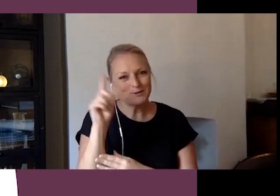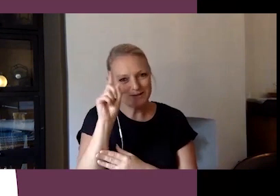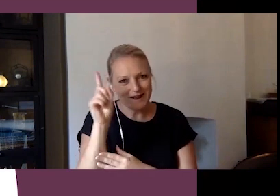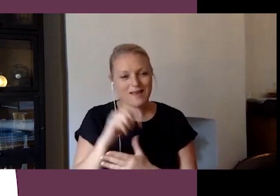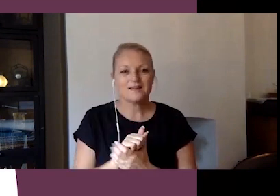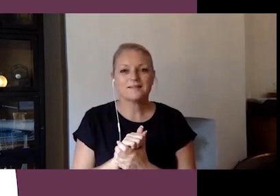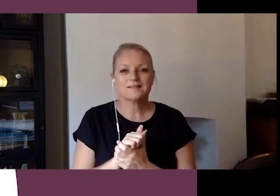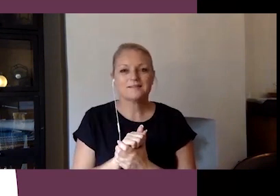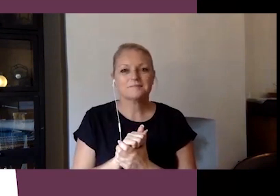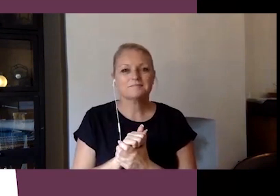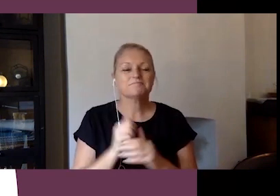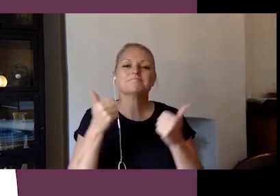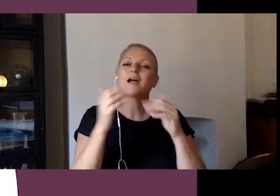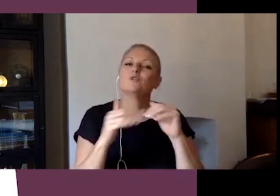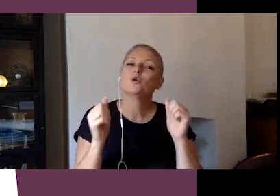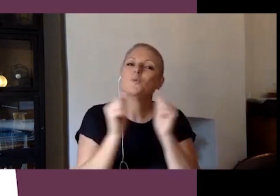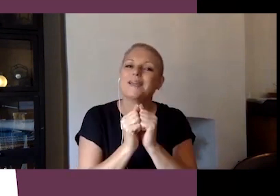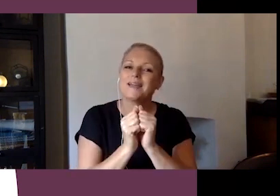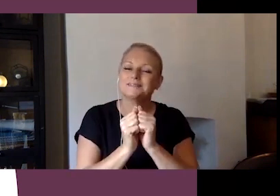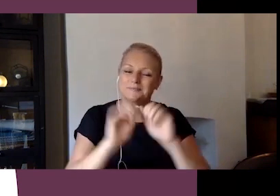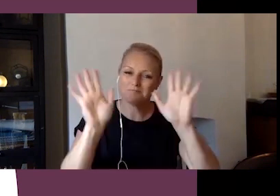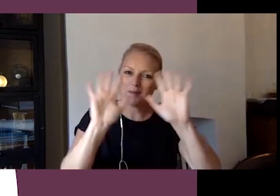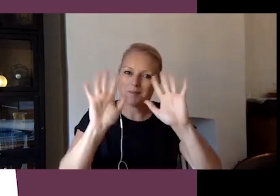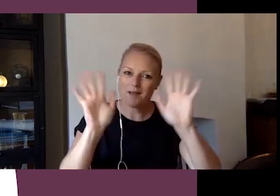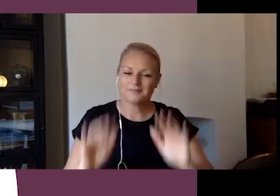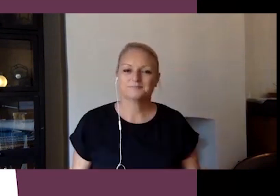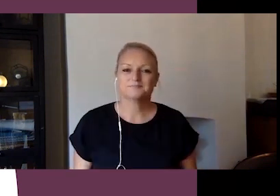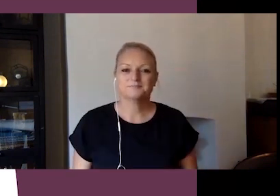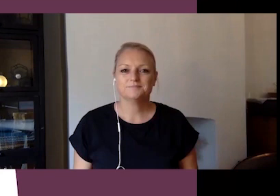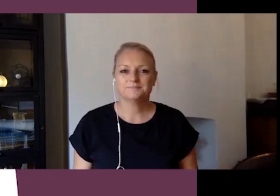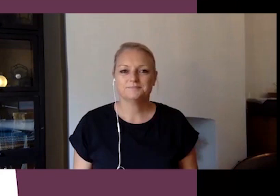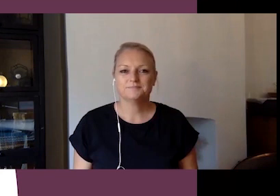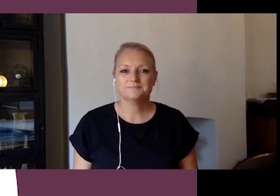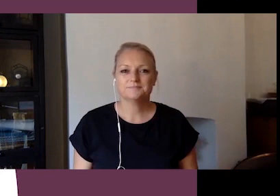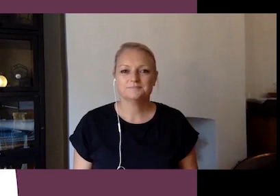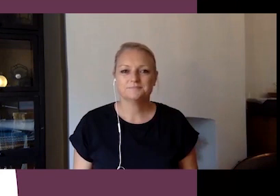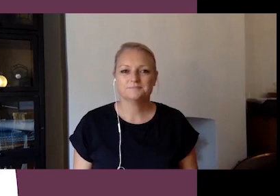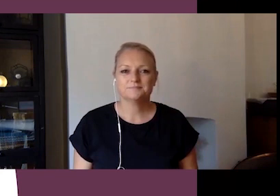And have a good weekend, everyone. Goodbye. Goodbye.